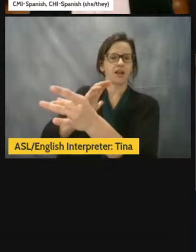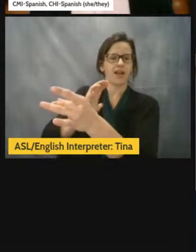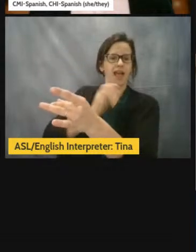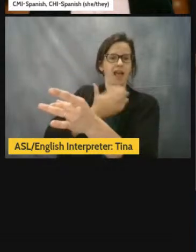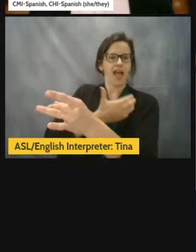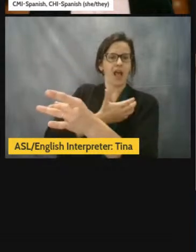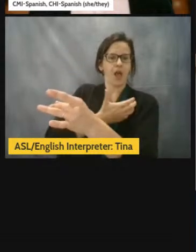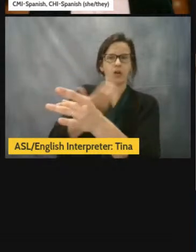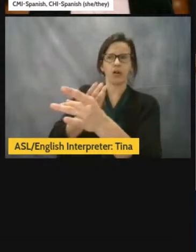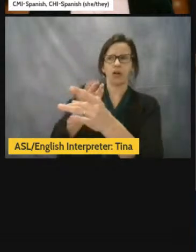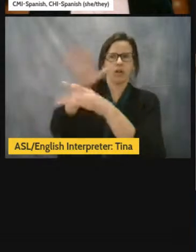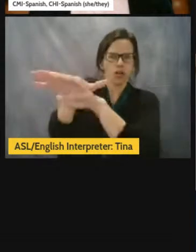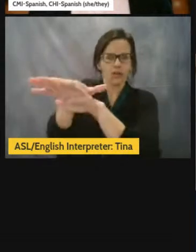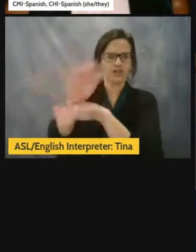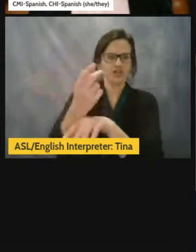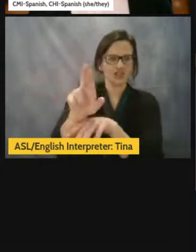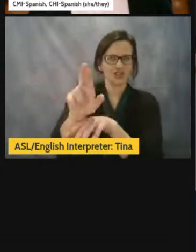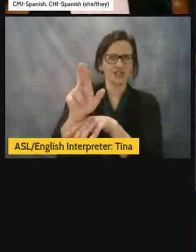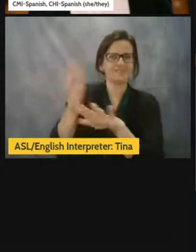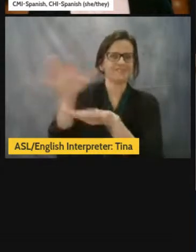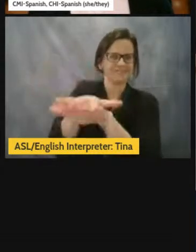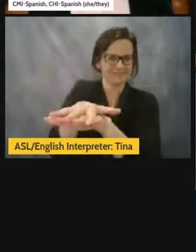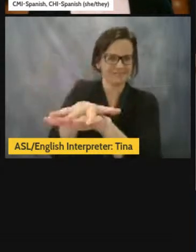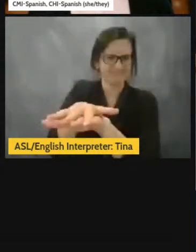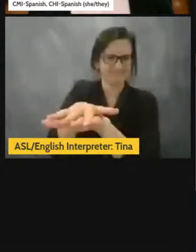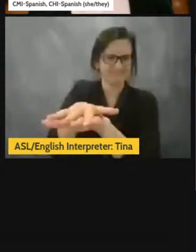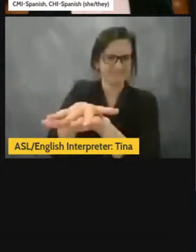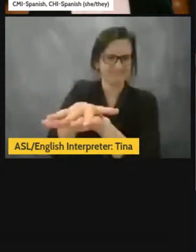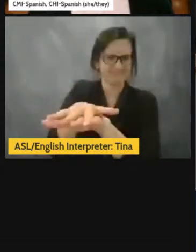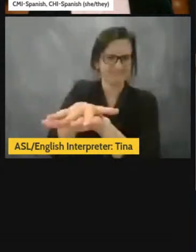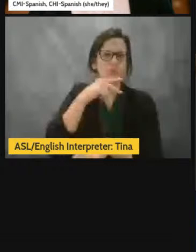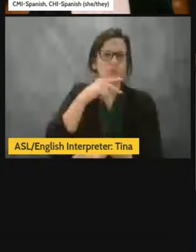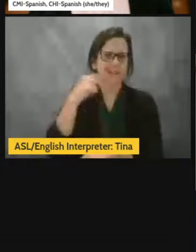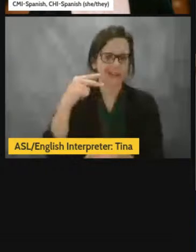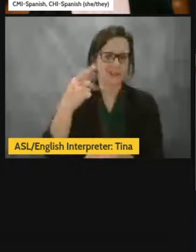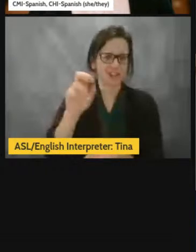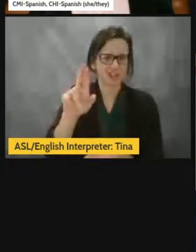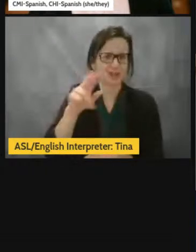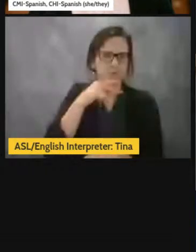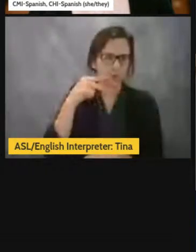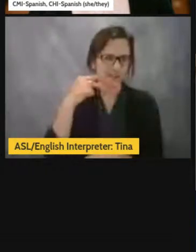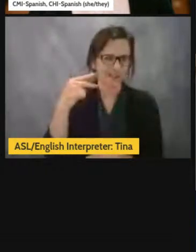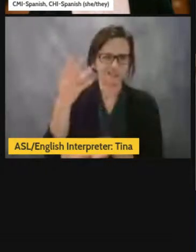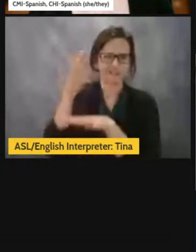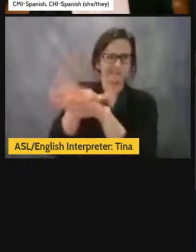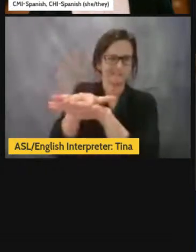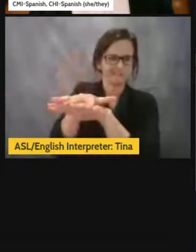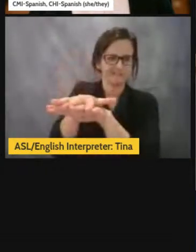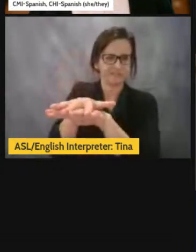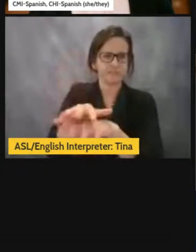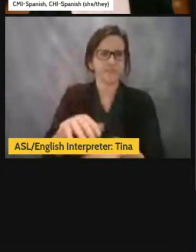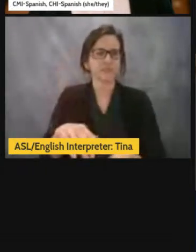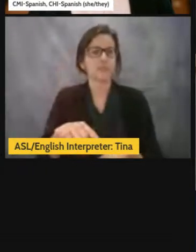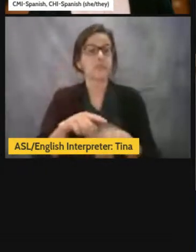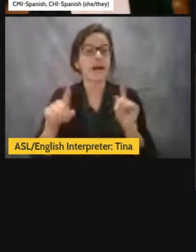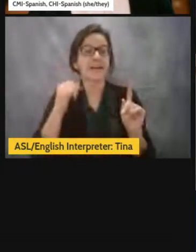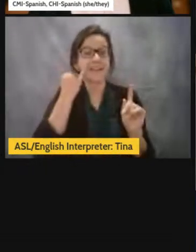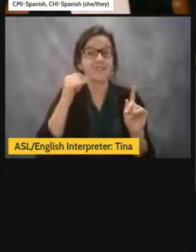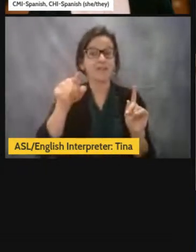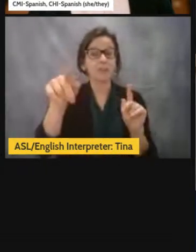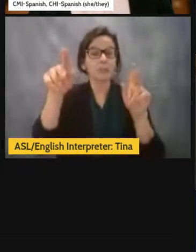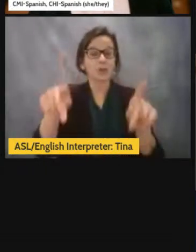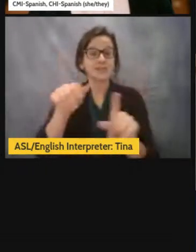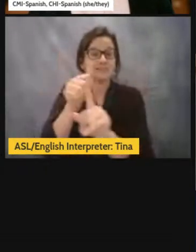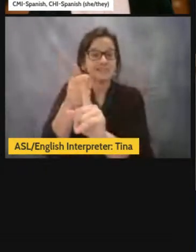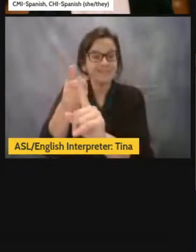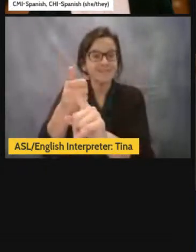either. But this third one, if they, them are their pronouns, you can't just not interpret it or assign